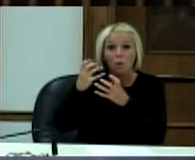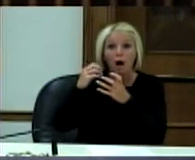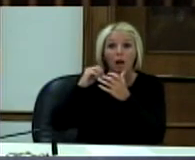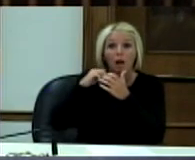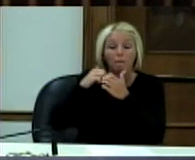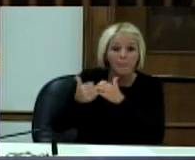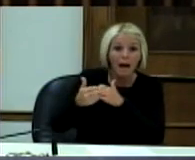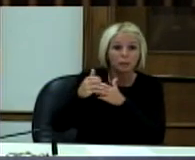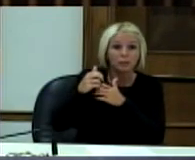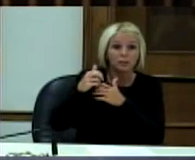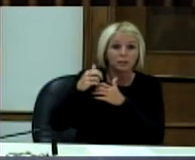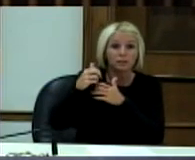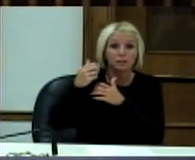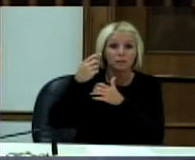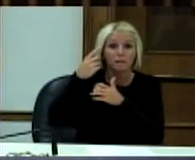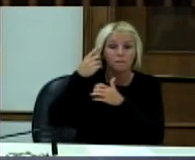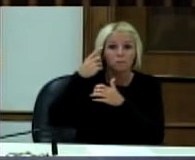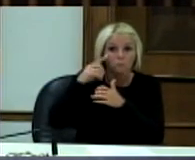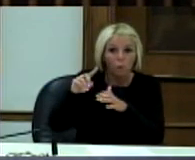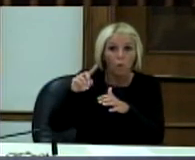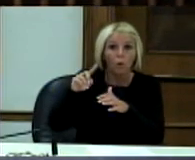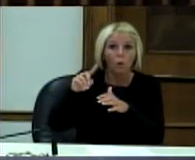a resolution for